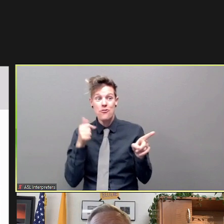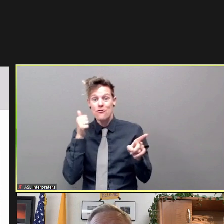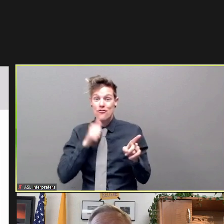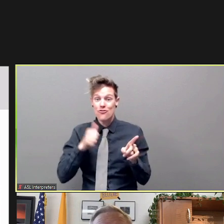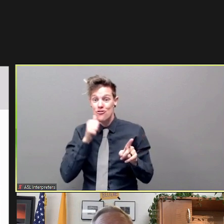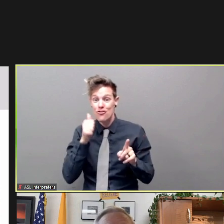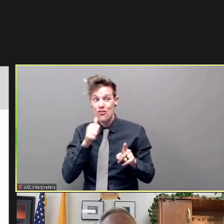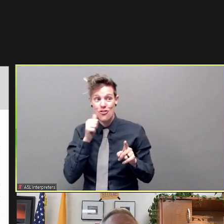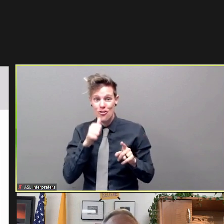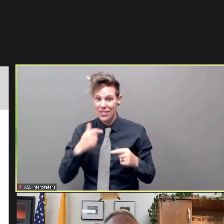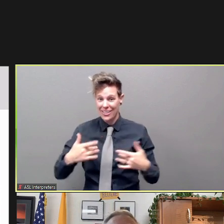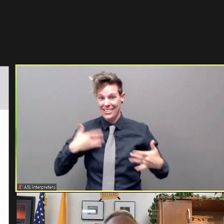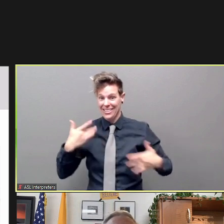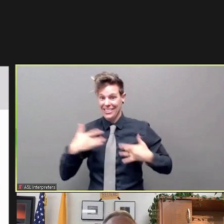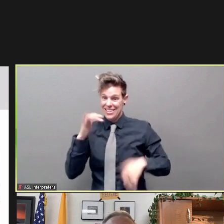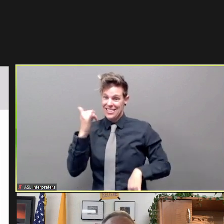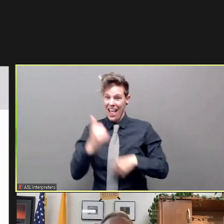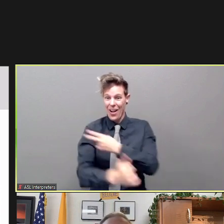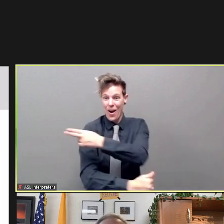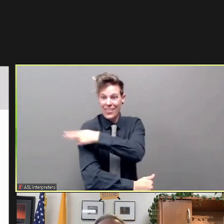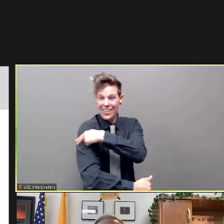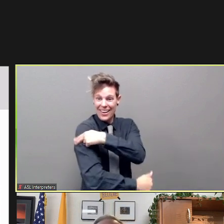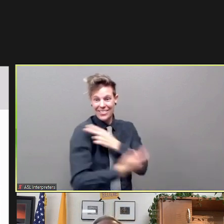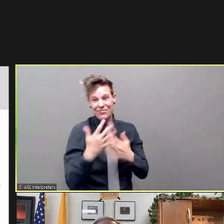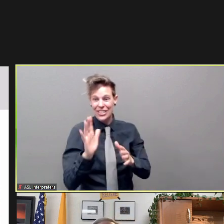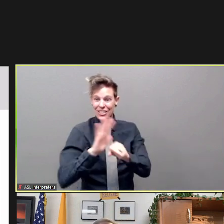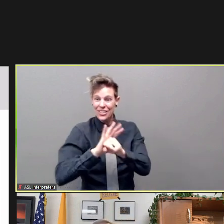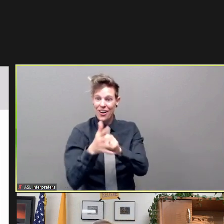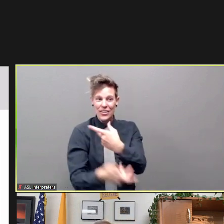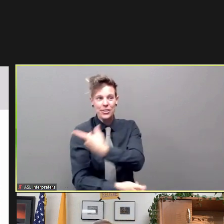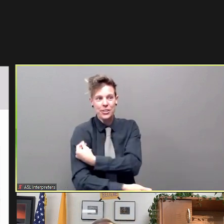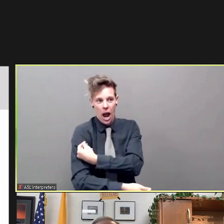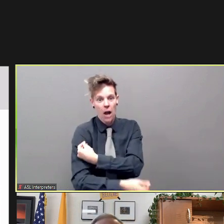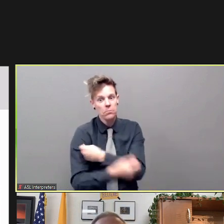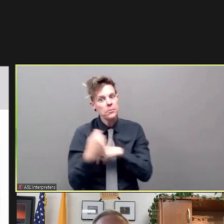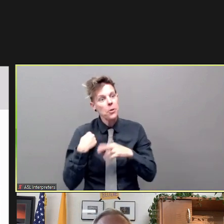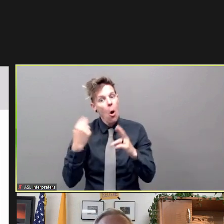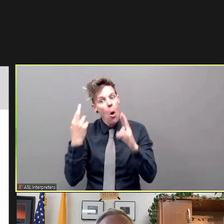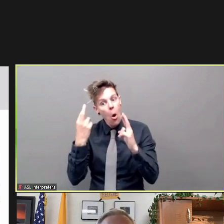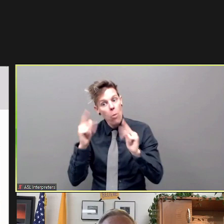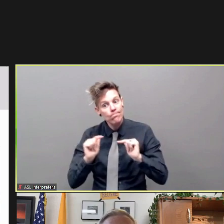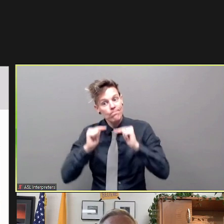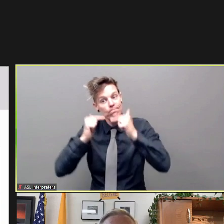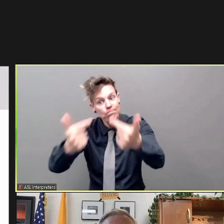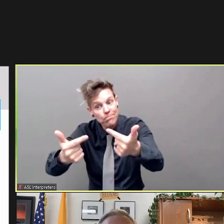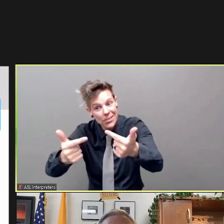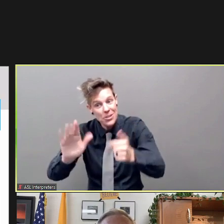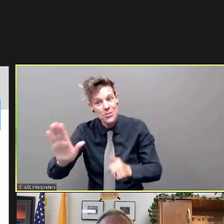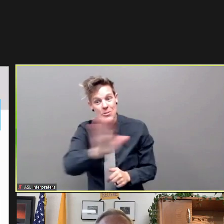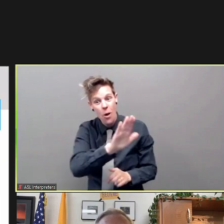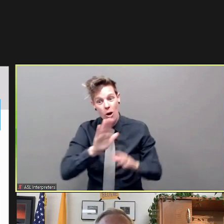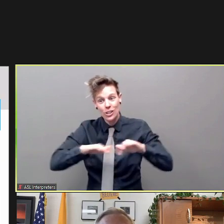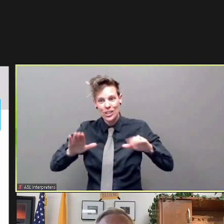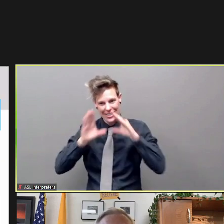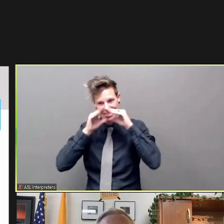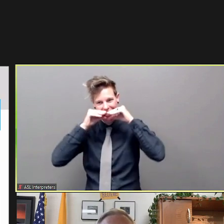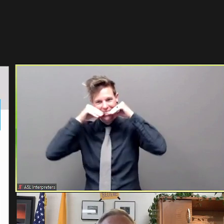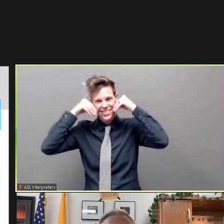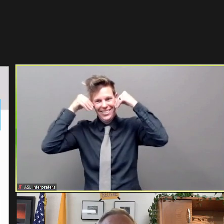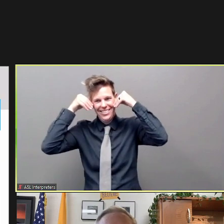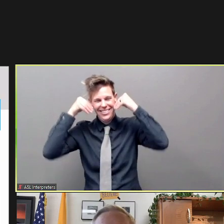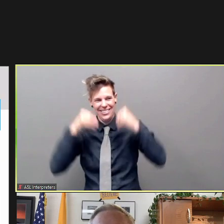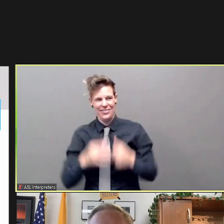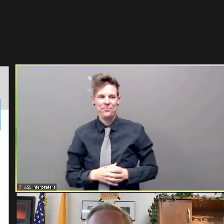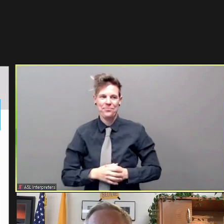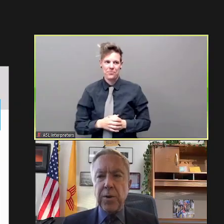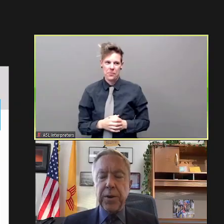COVID vaccine. And so hopefully your kids will be that way as well. Let's go to the next slide. I'm pretty sure I'm about to turn it over